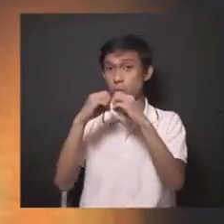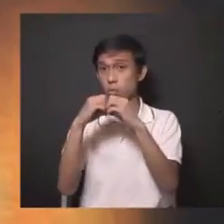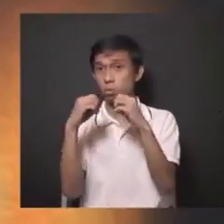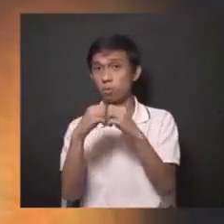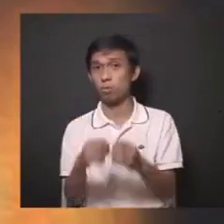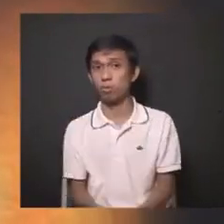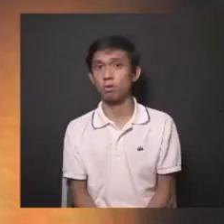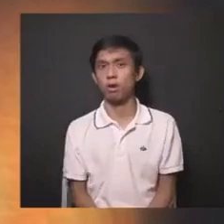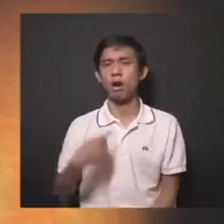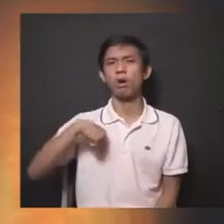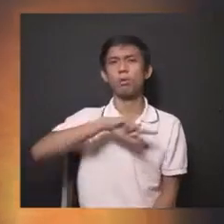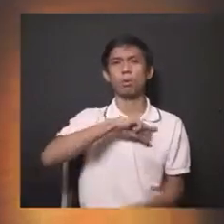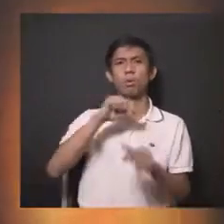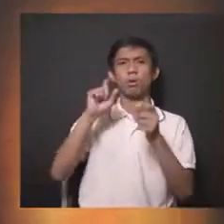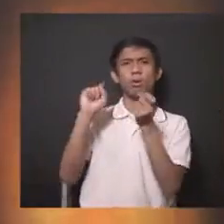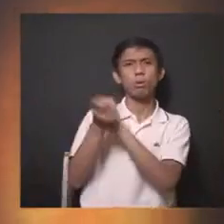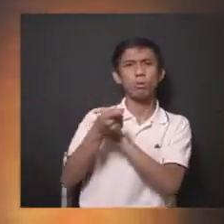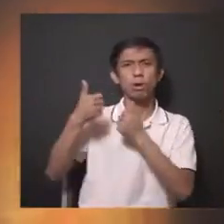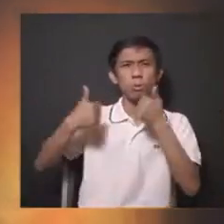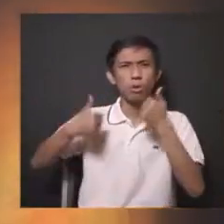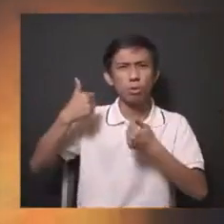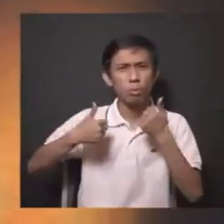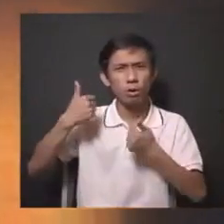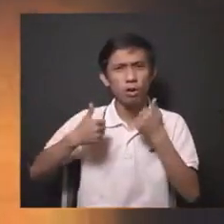want? You want to go home and have lunch?